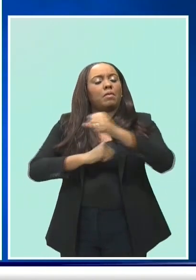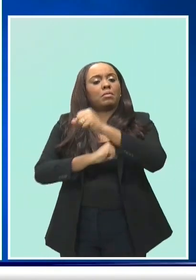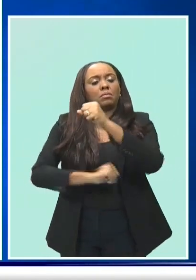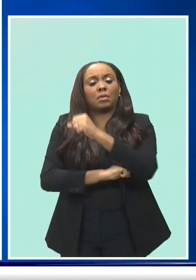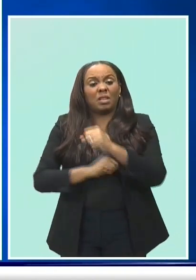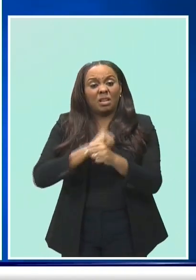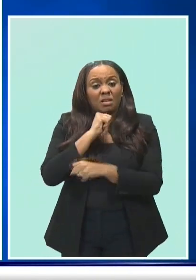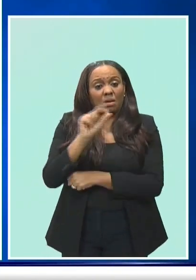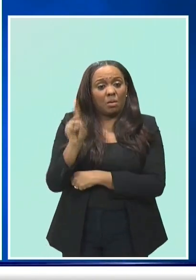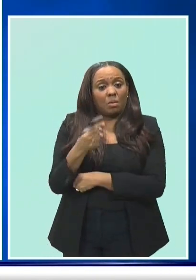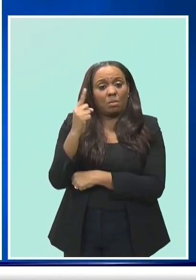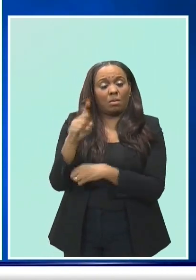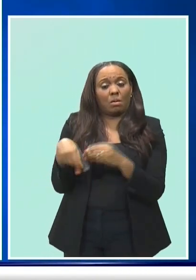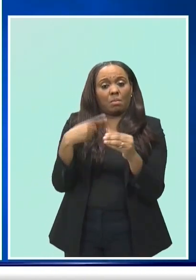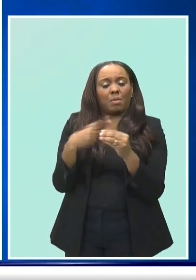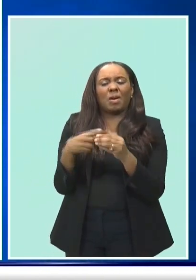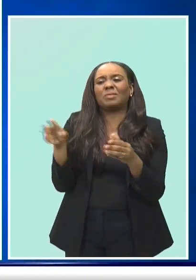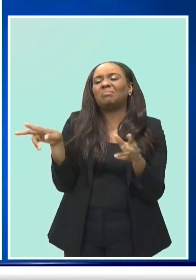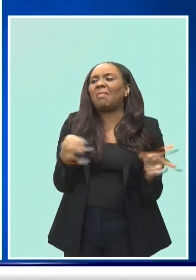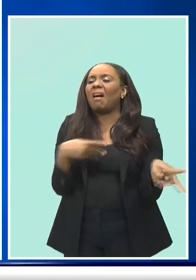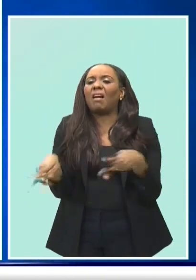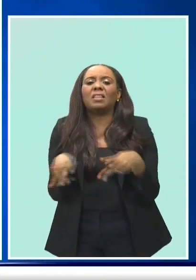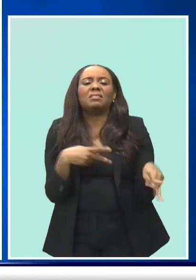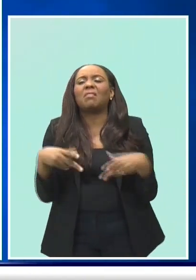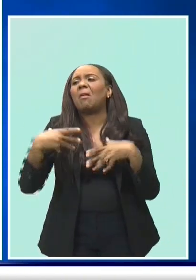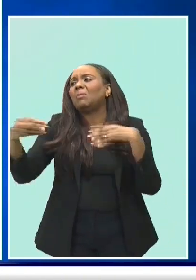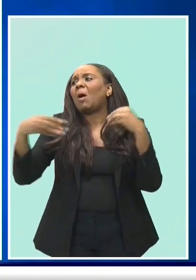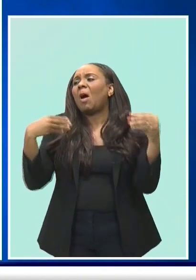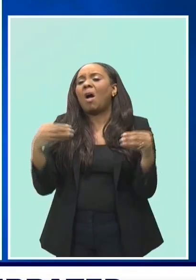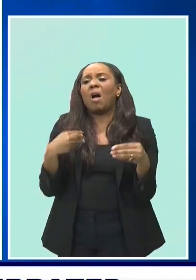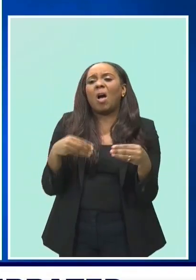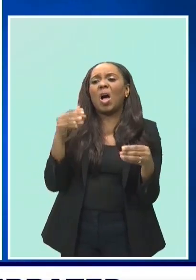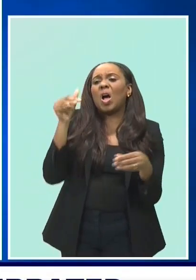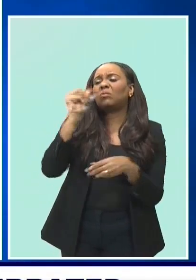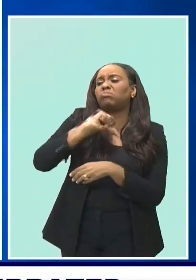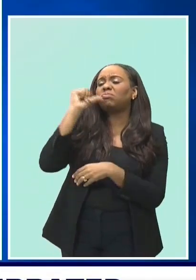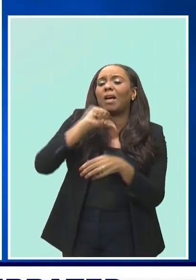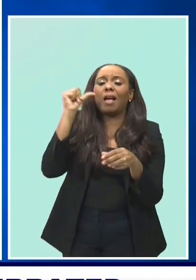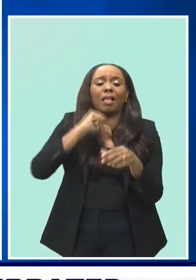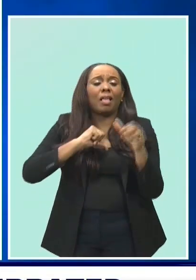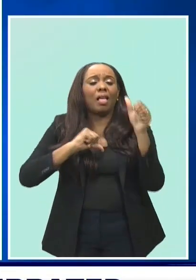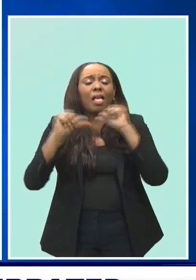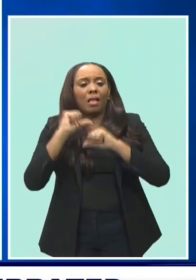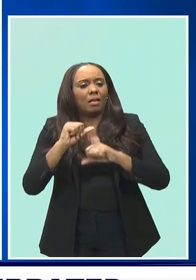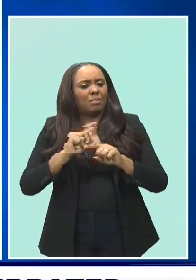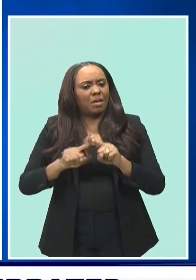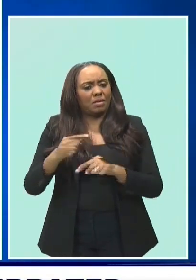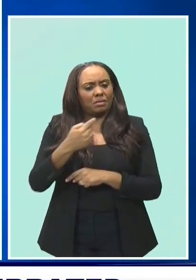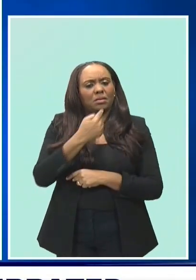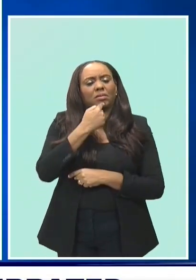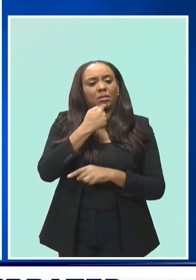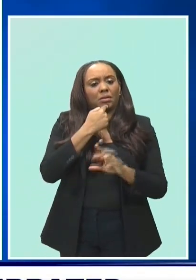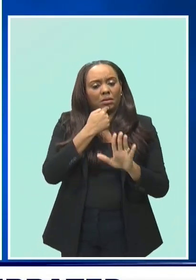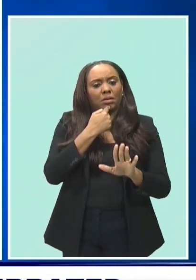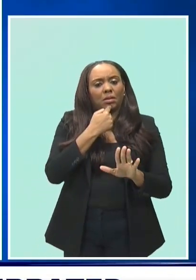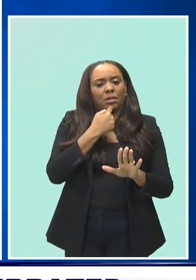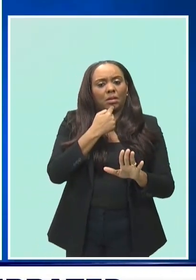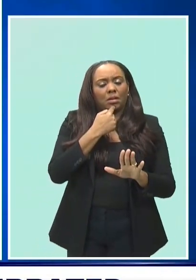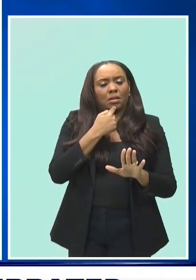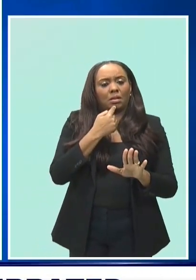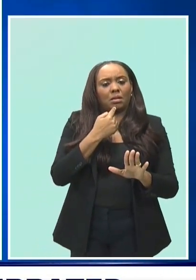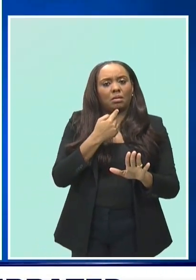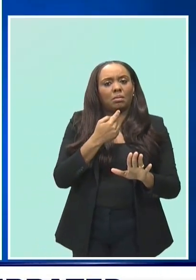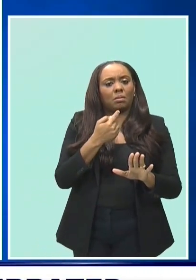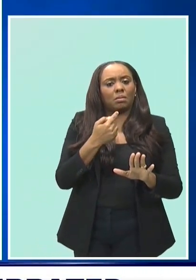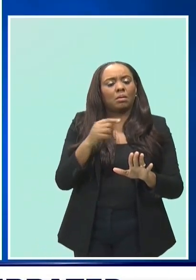festival in relations to the partying and the great parts that we enjoy, but it's also the serious parts that we must as a people acknowledge